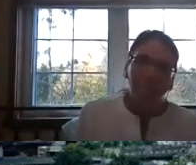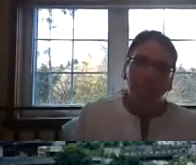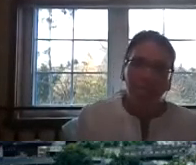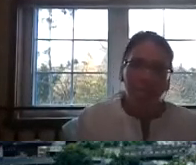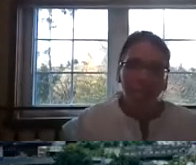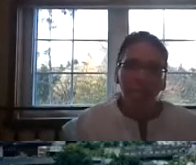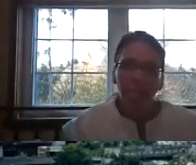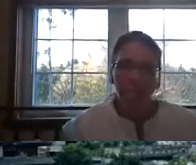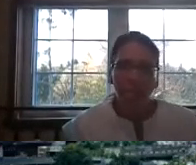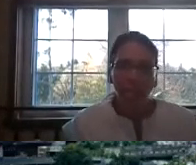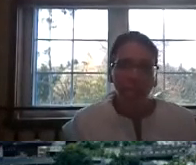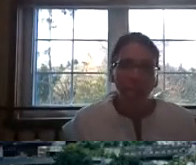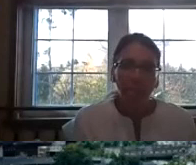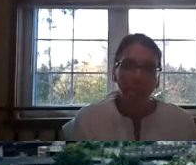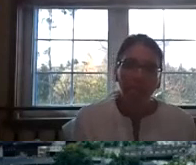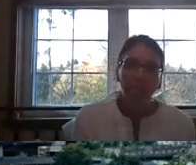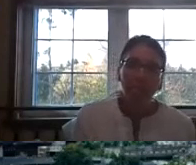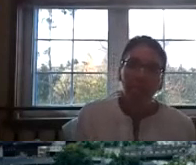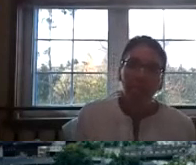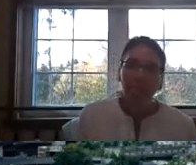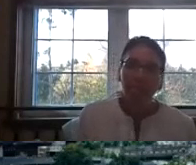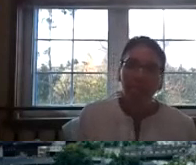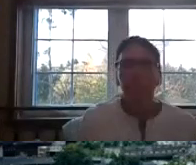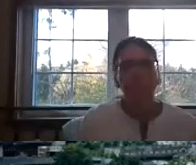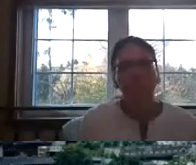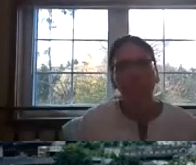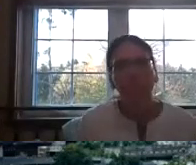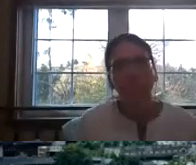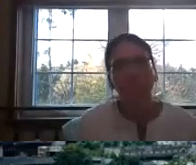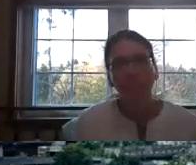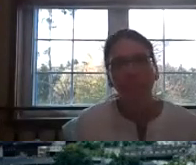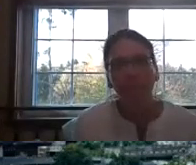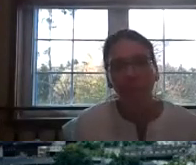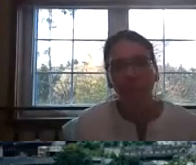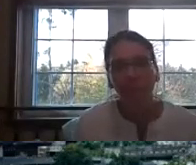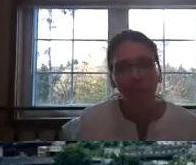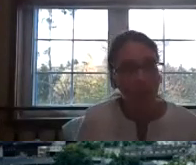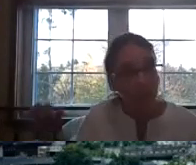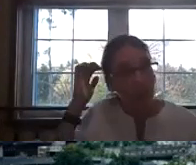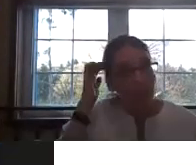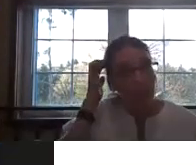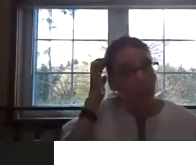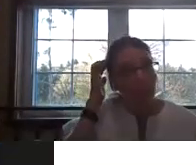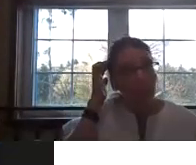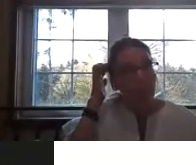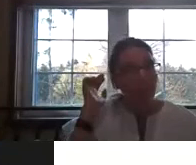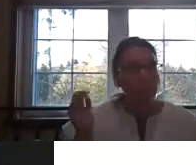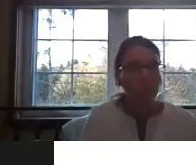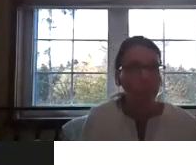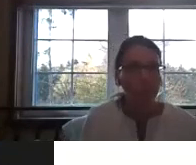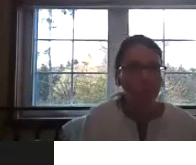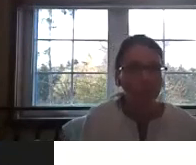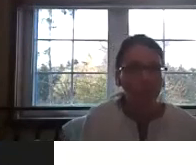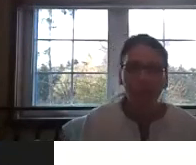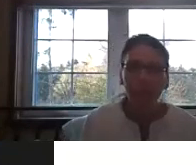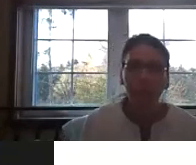and call Ashley Michael, and then we can move back to the chat. So please unmute yourself. Hi, thank you. Thanks for